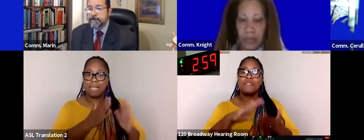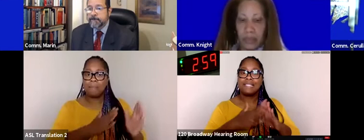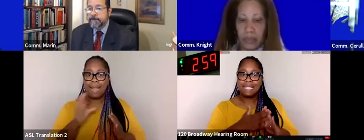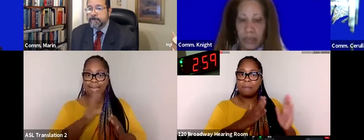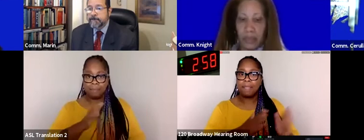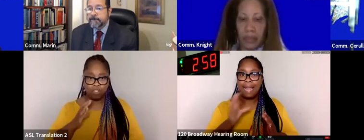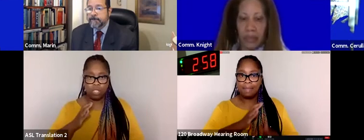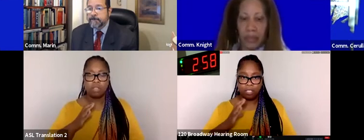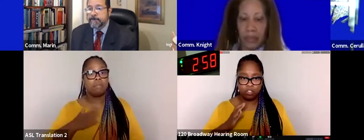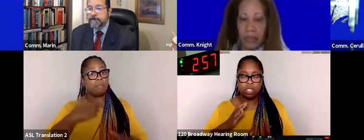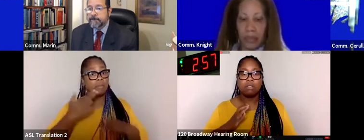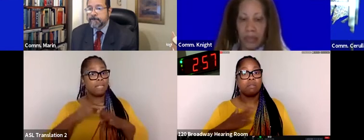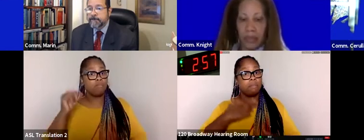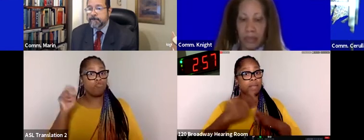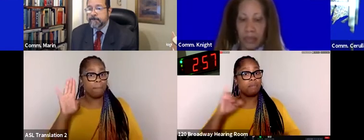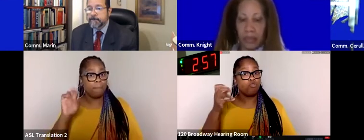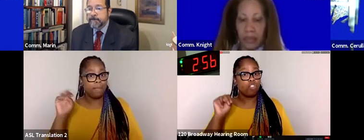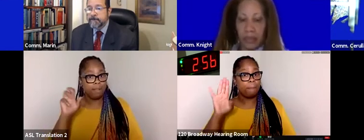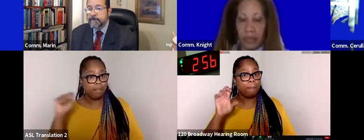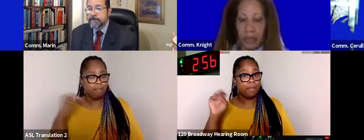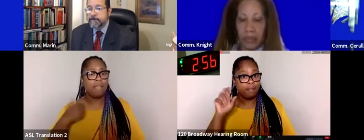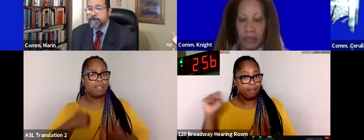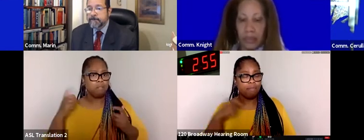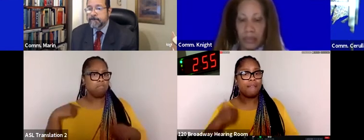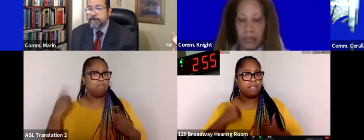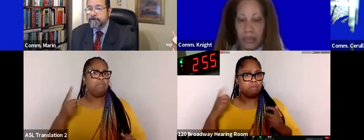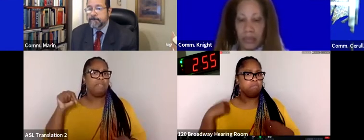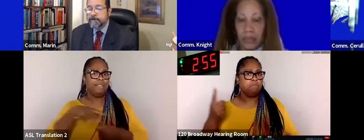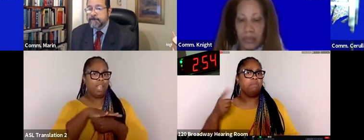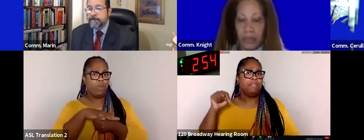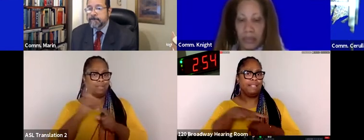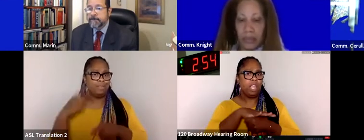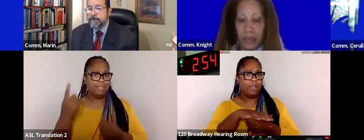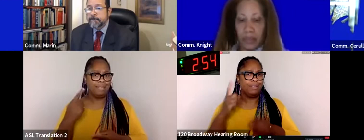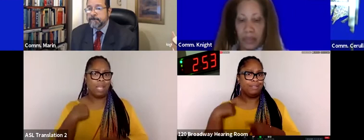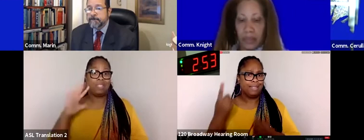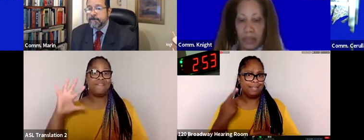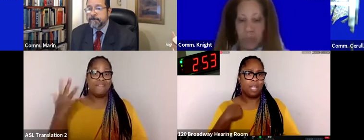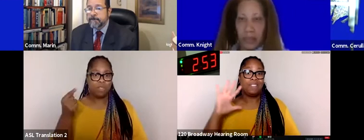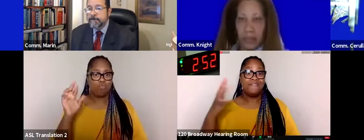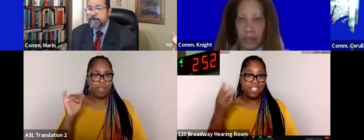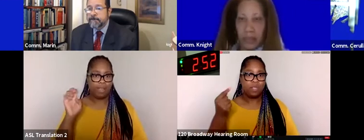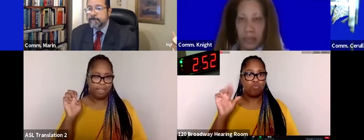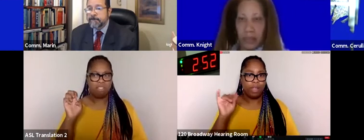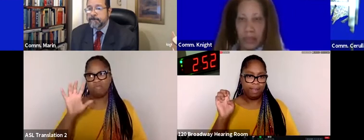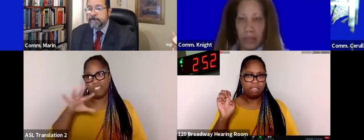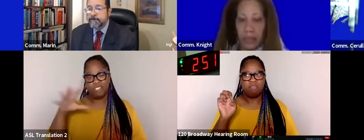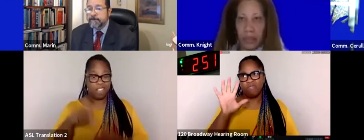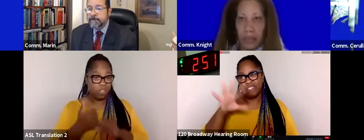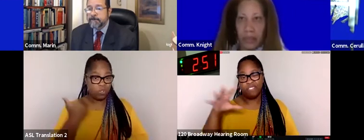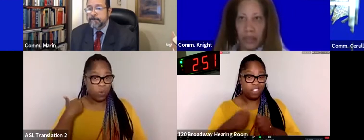Commission. My name is John Bennett, and I've lived in the Windsor Terrace area since I was in fifth grade some 55 years